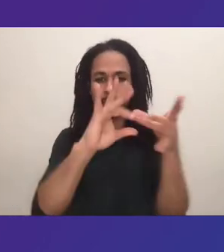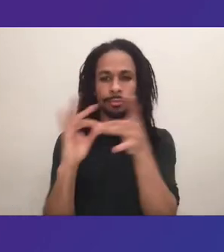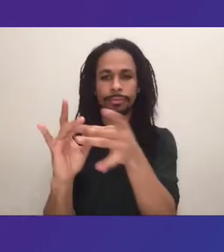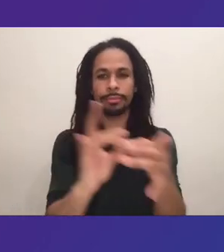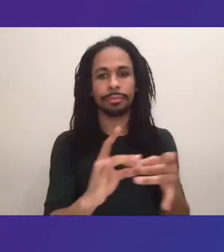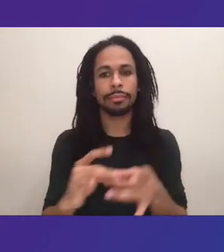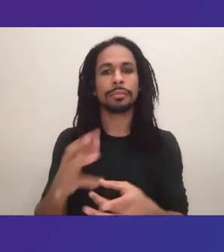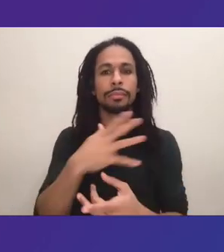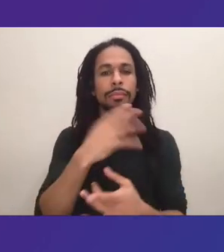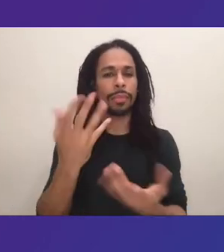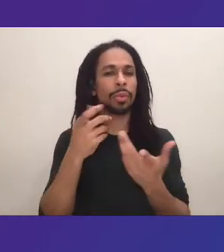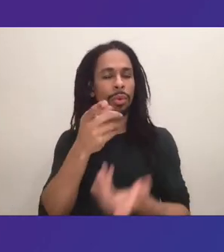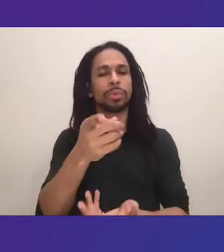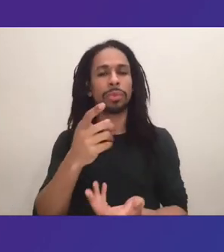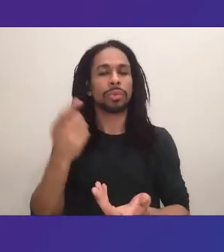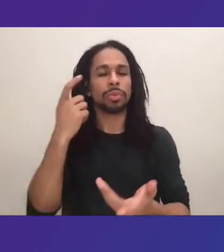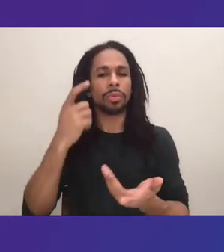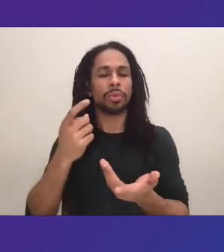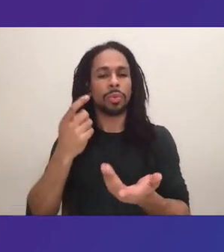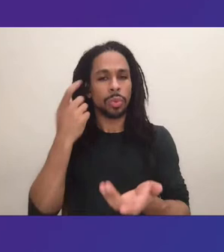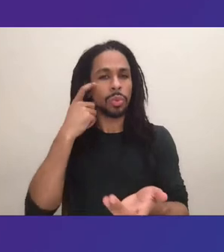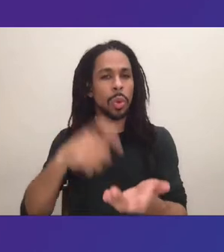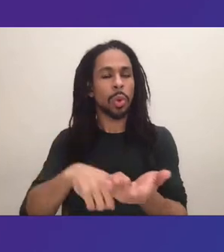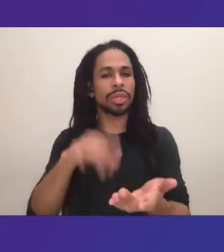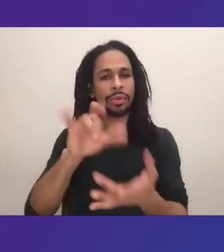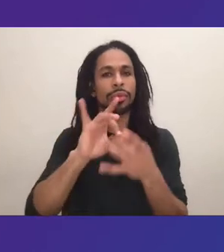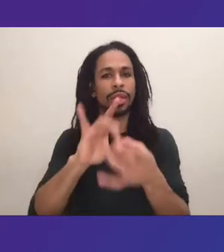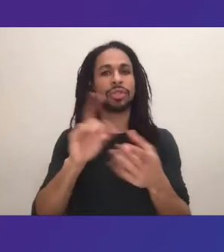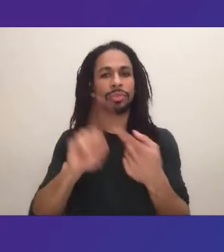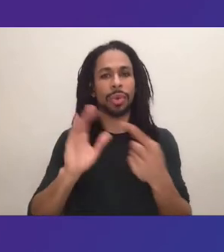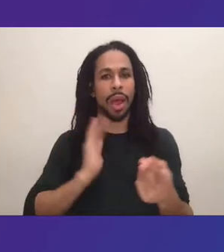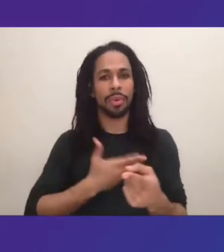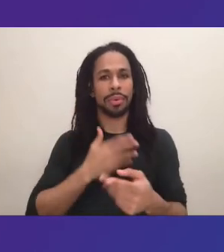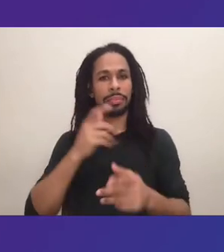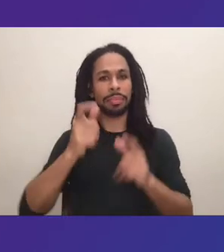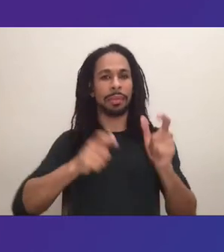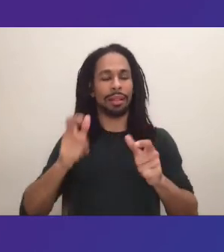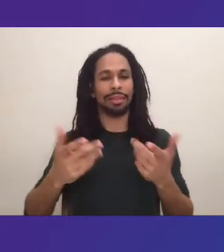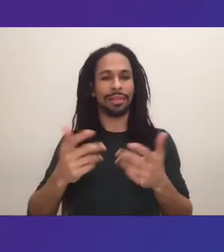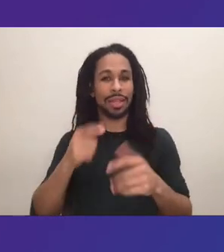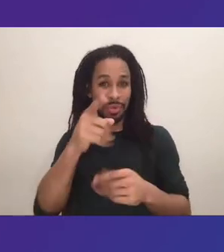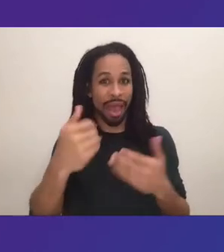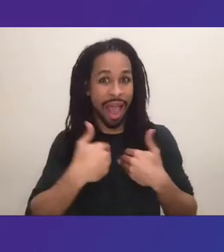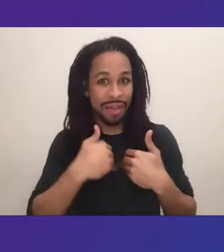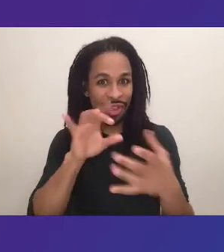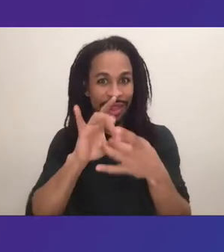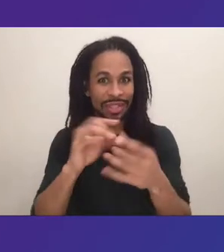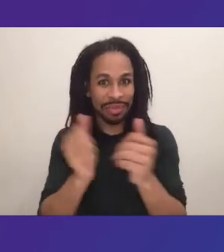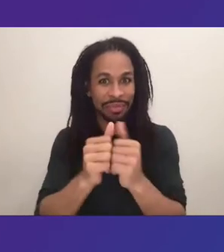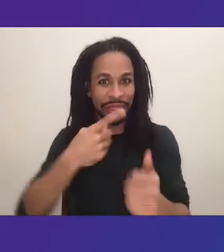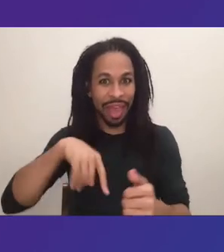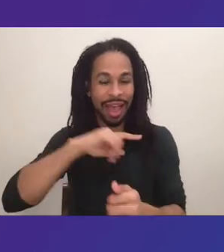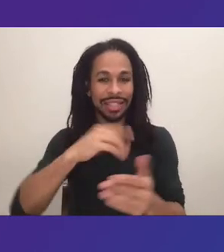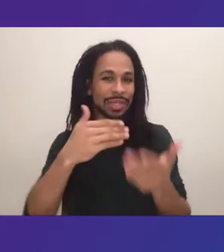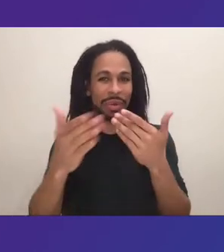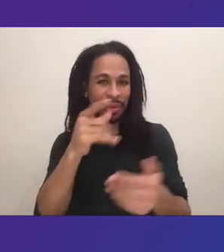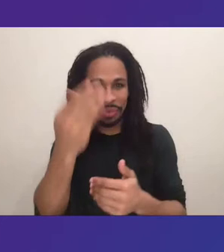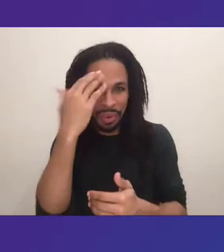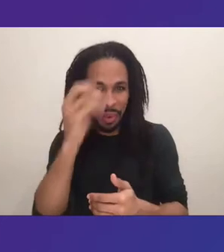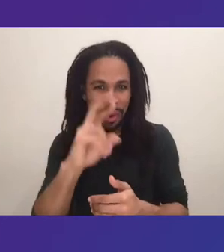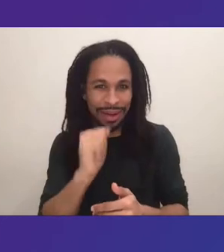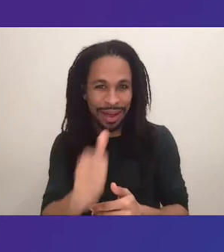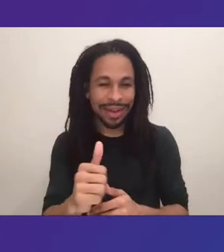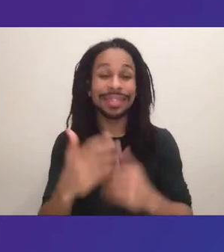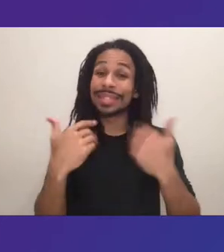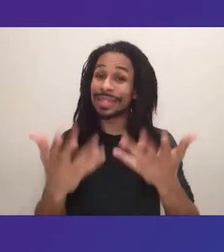relationship to my people, because you have one, whether or not you know it. It's just up to you to make